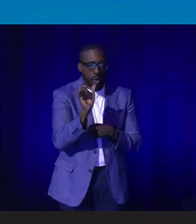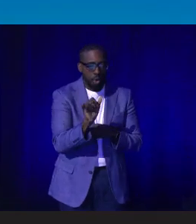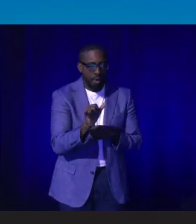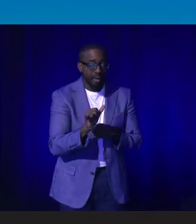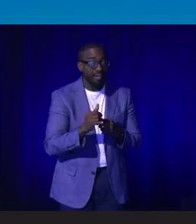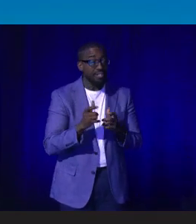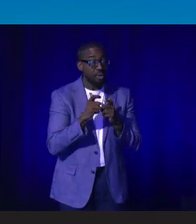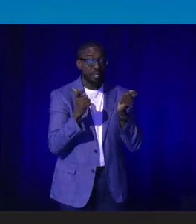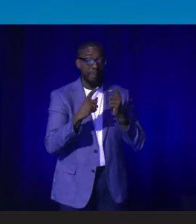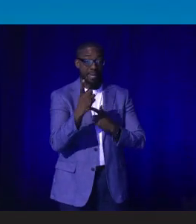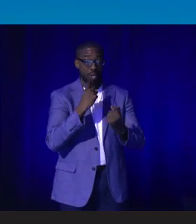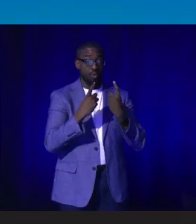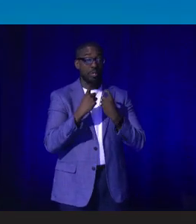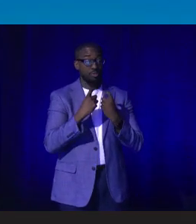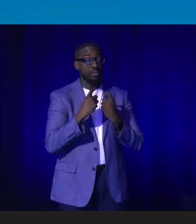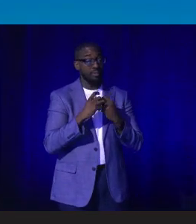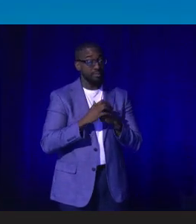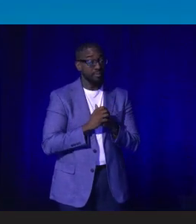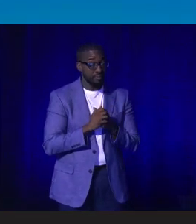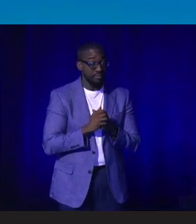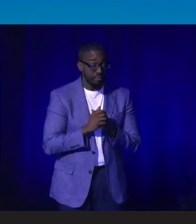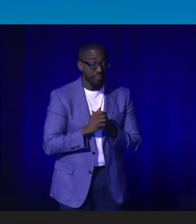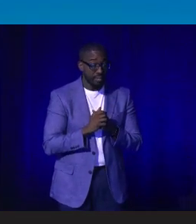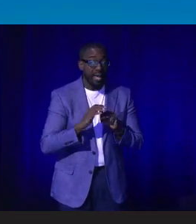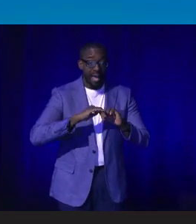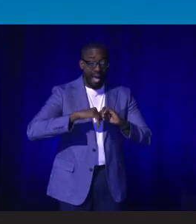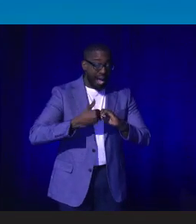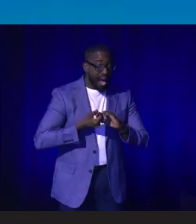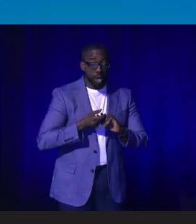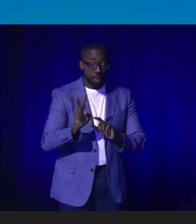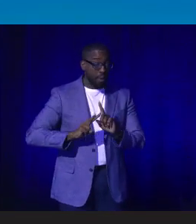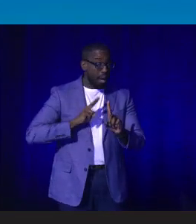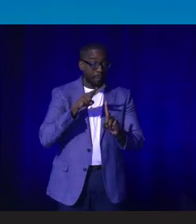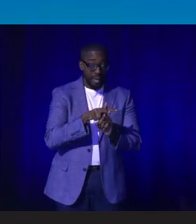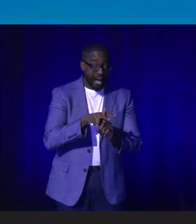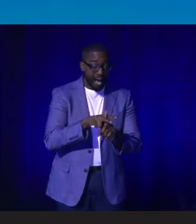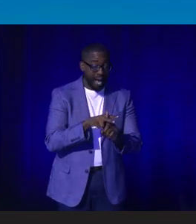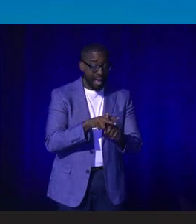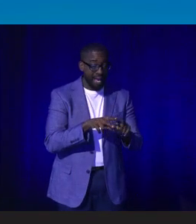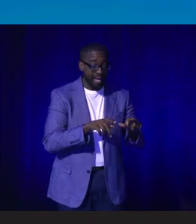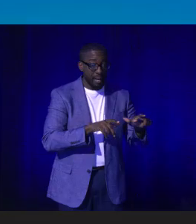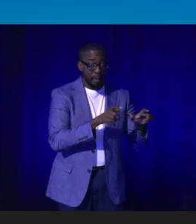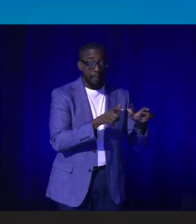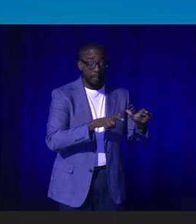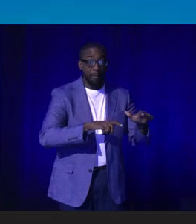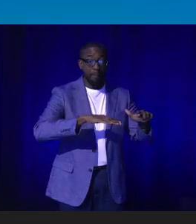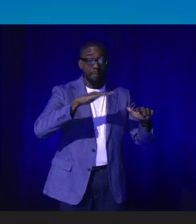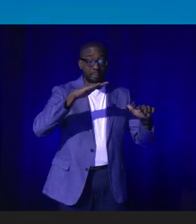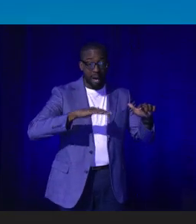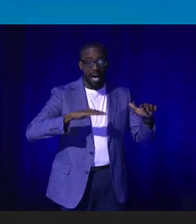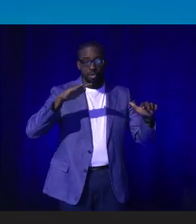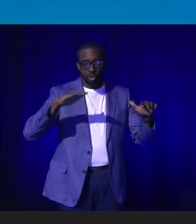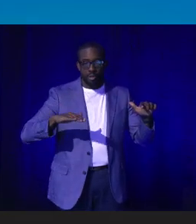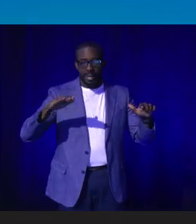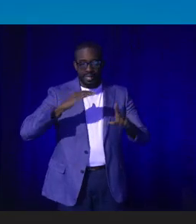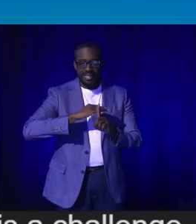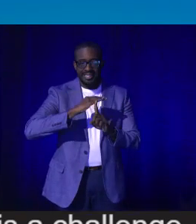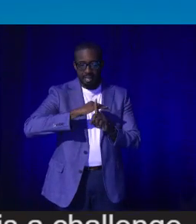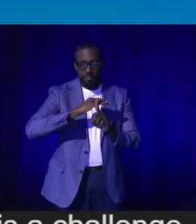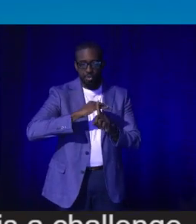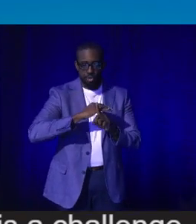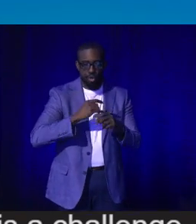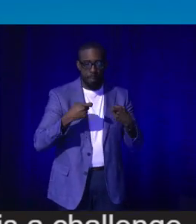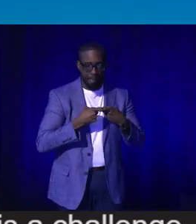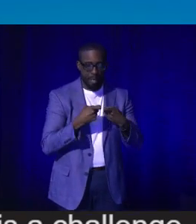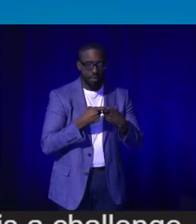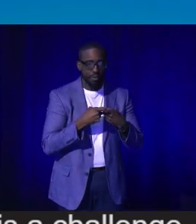battery is a challenge, but I think it's a grand challenge worth exploring. So we actually did some